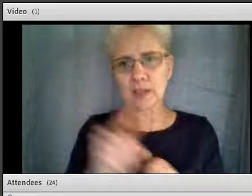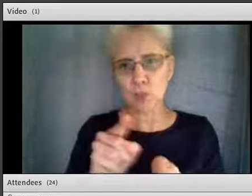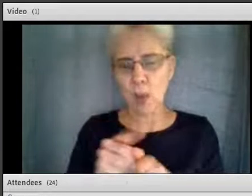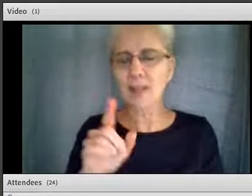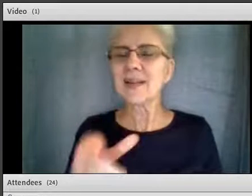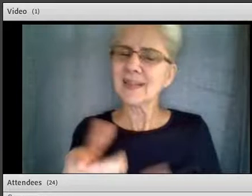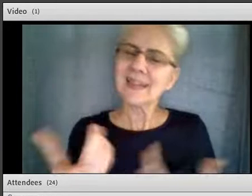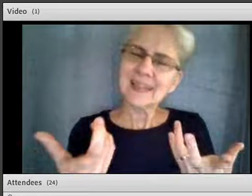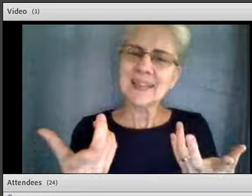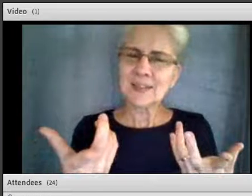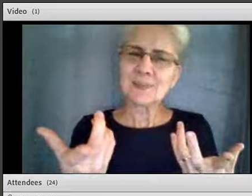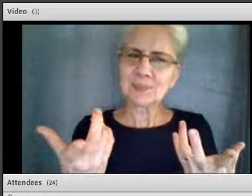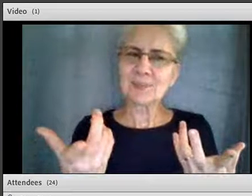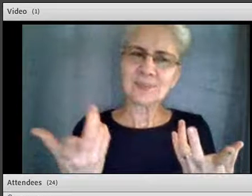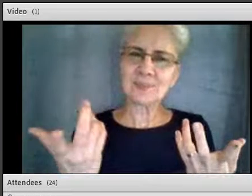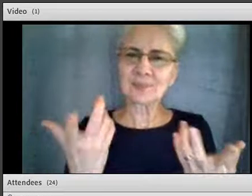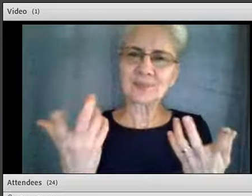what